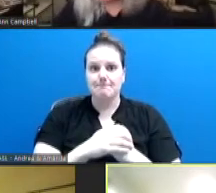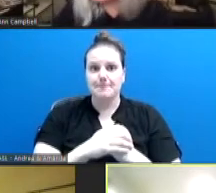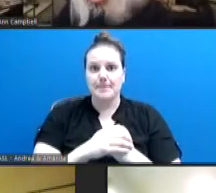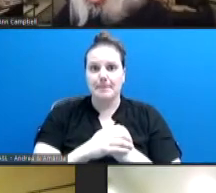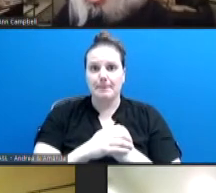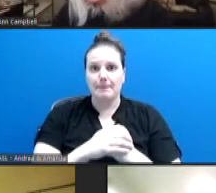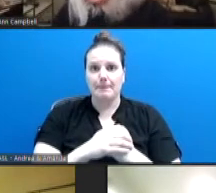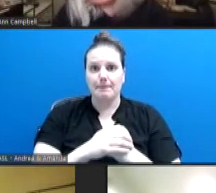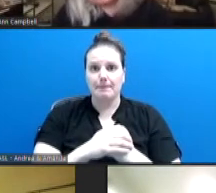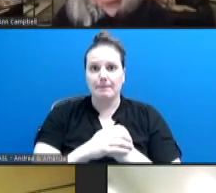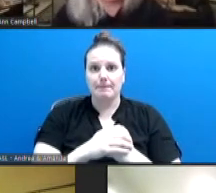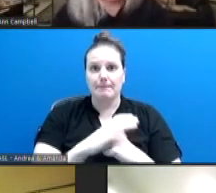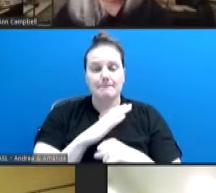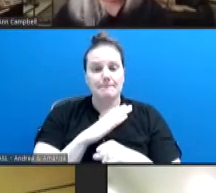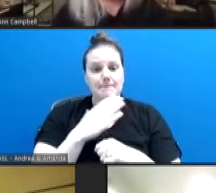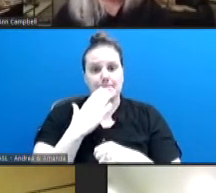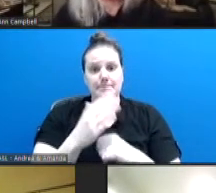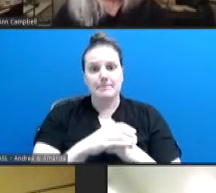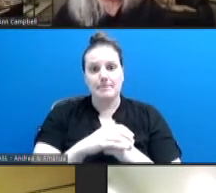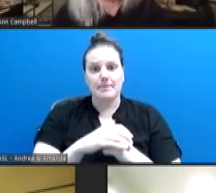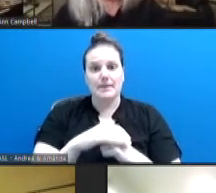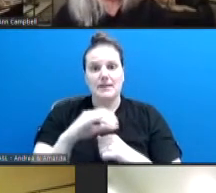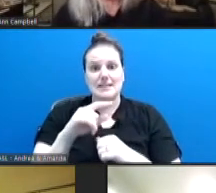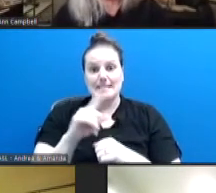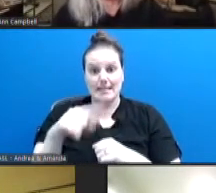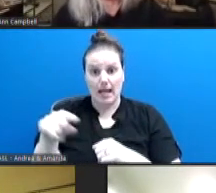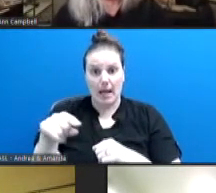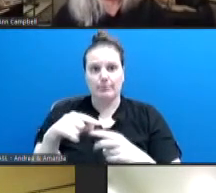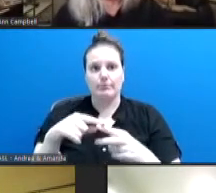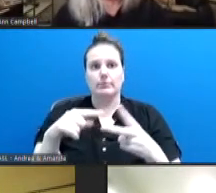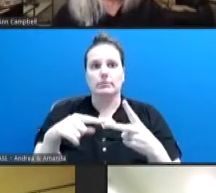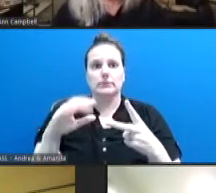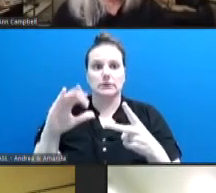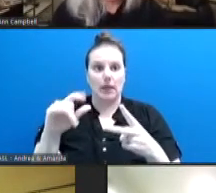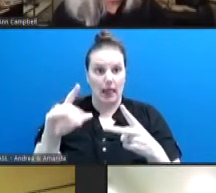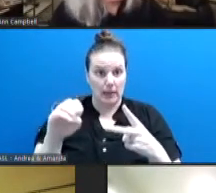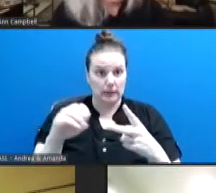Thank you. I have Zainab and then Celeste.